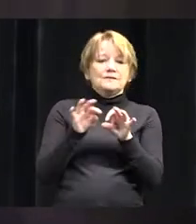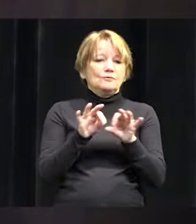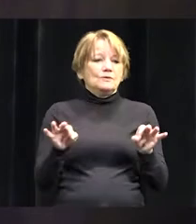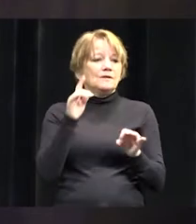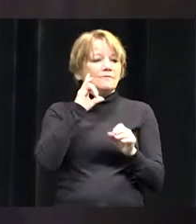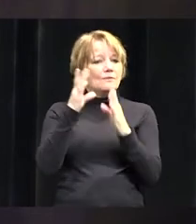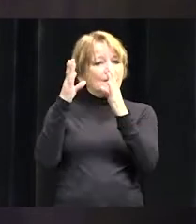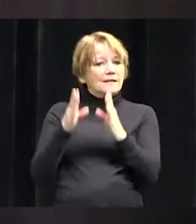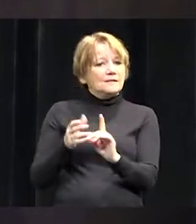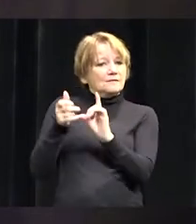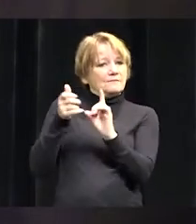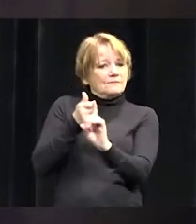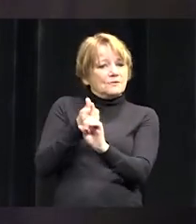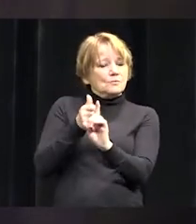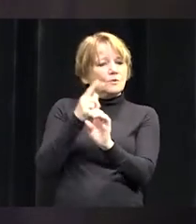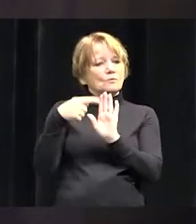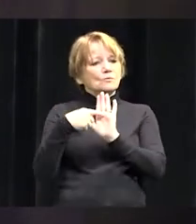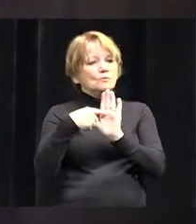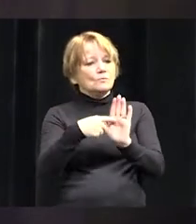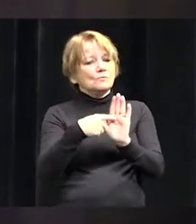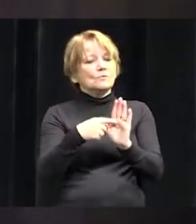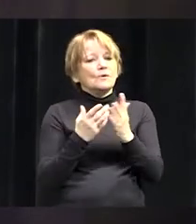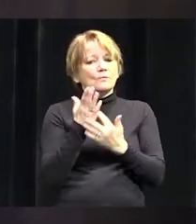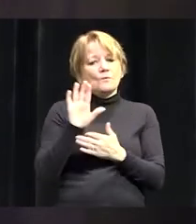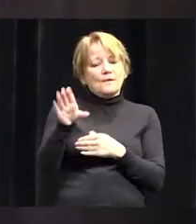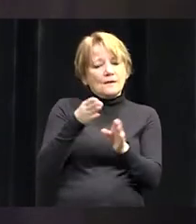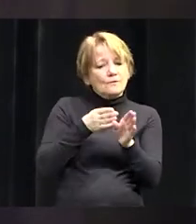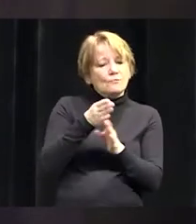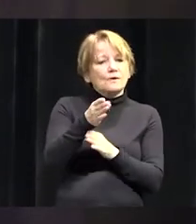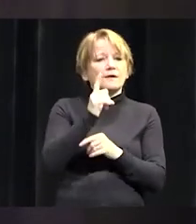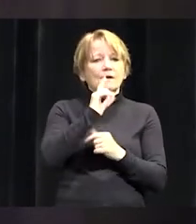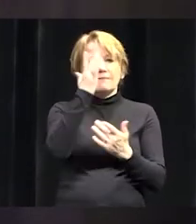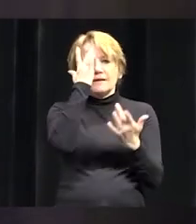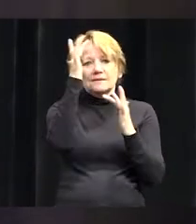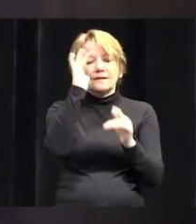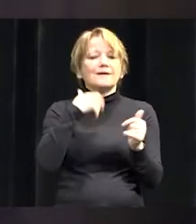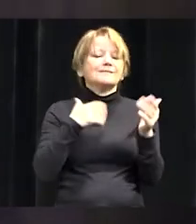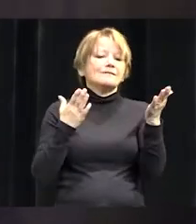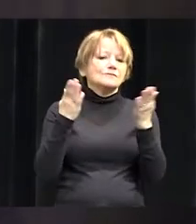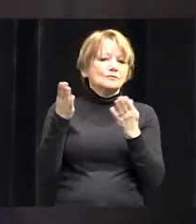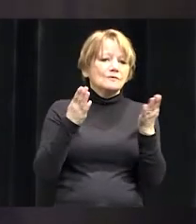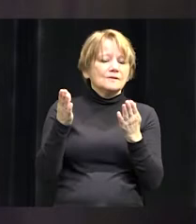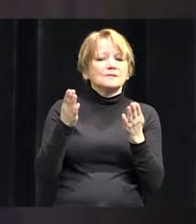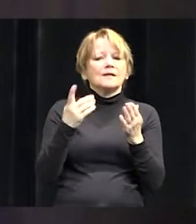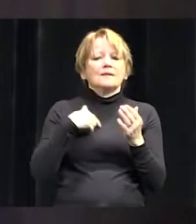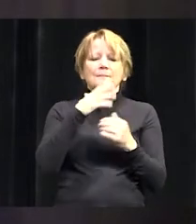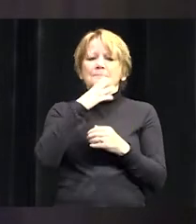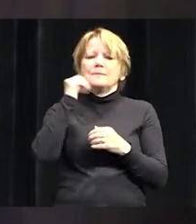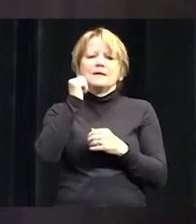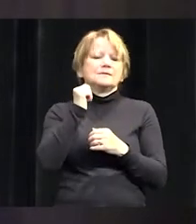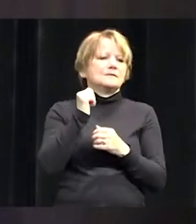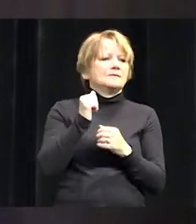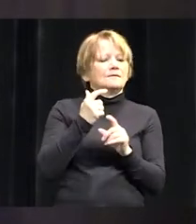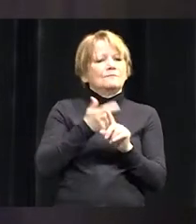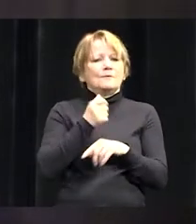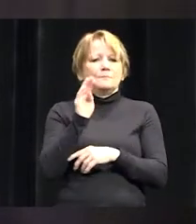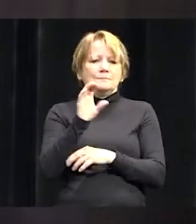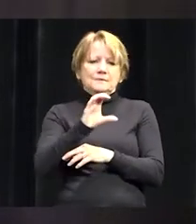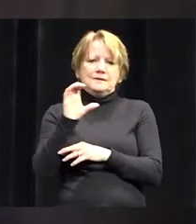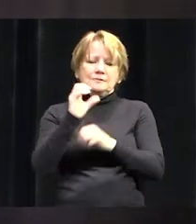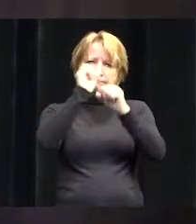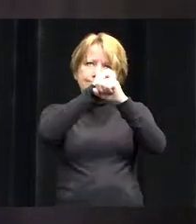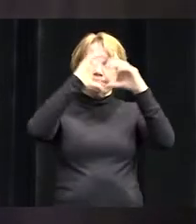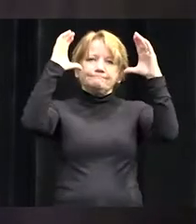degree to an individual who illustrates through a career of intellect and service the best of bristol community